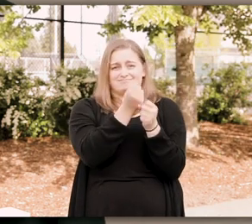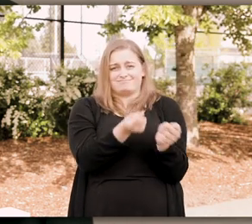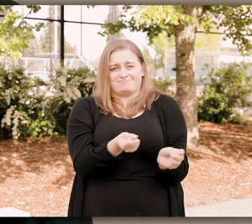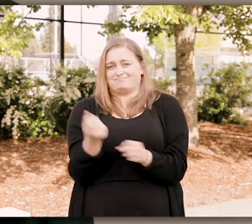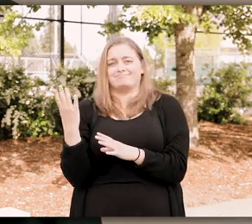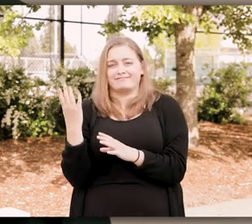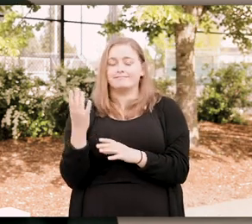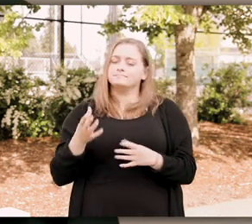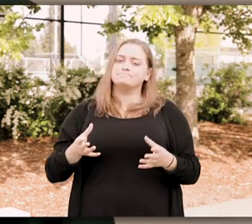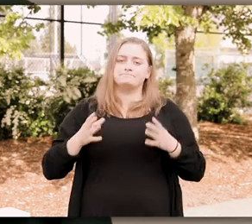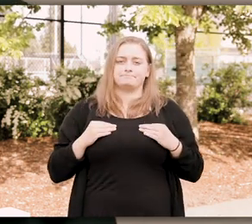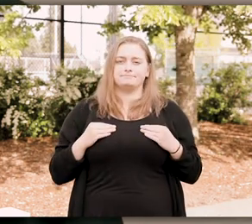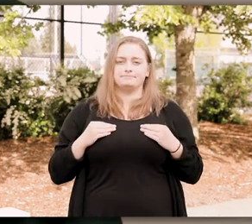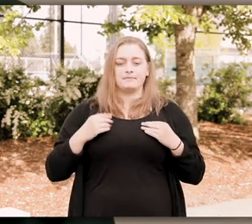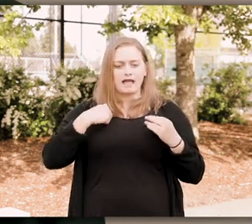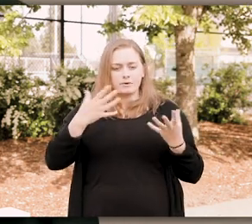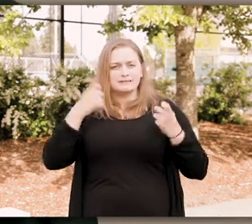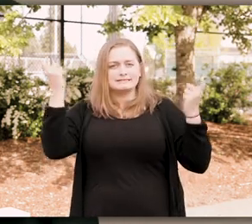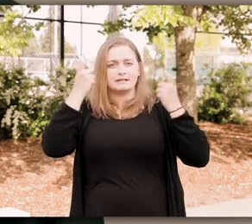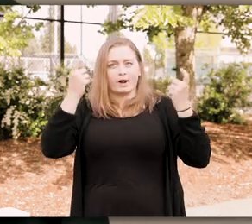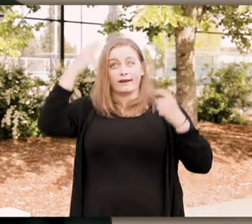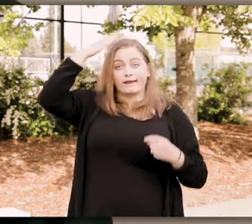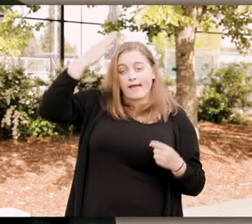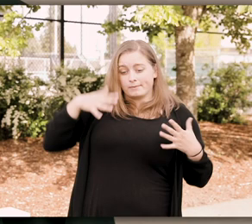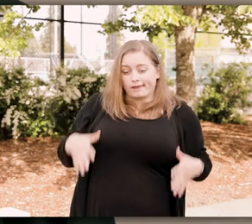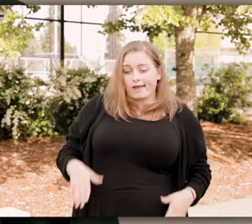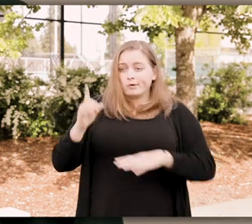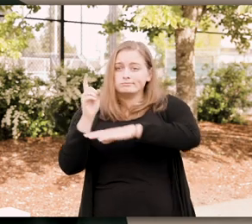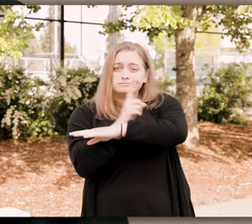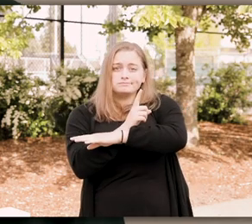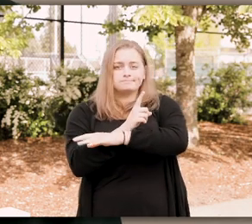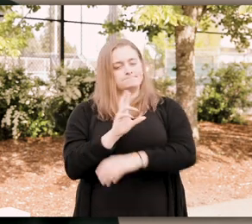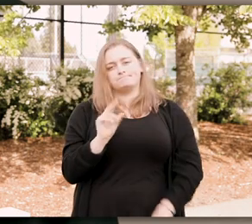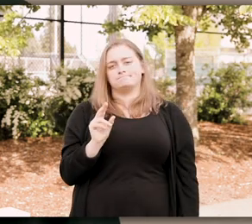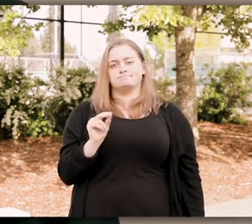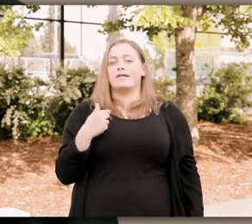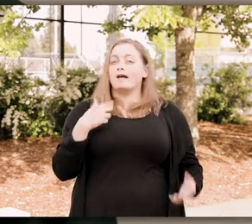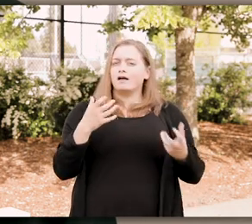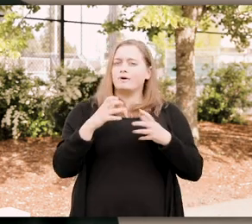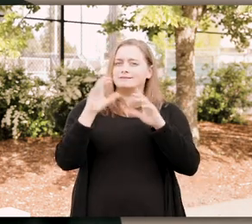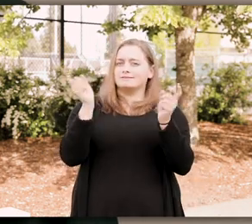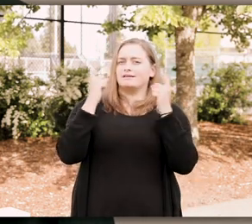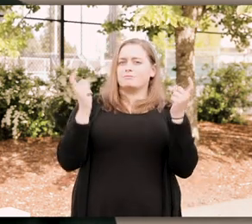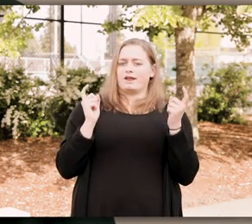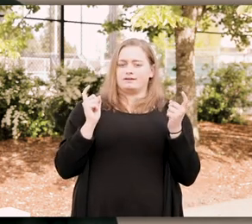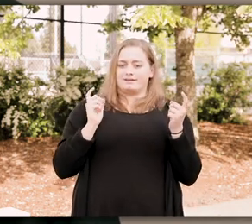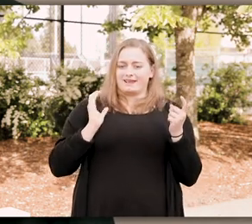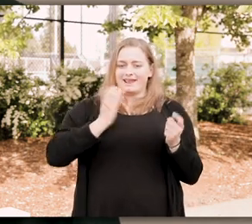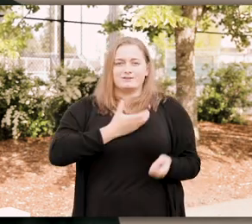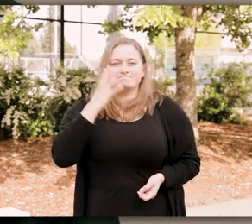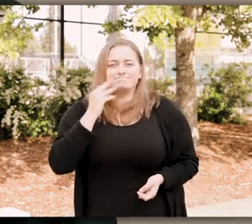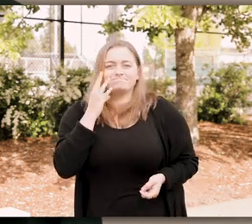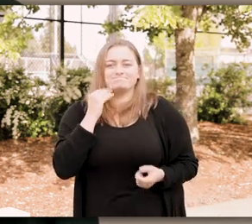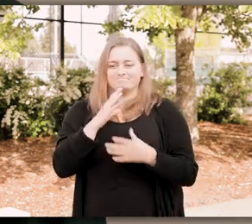with it. What I want to celebrate isn't wearing a cap and gown and walking across the stage. I want to celebrate what truly shaped us